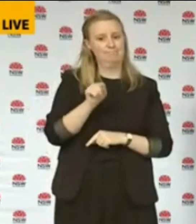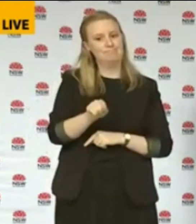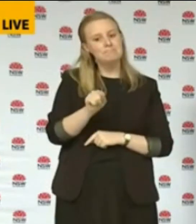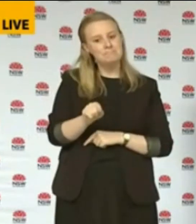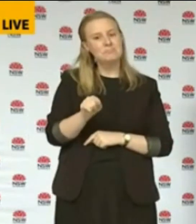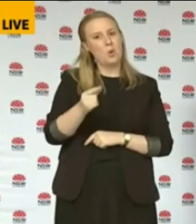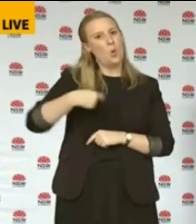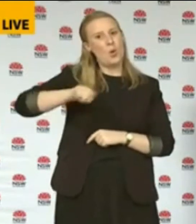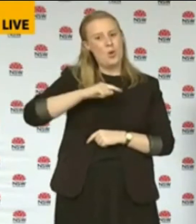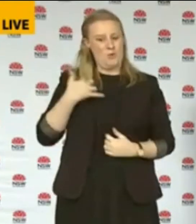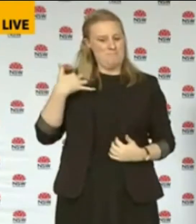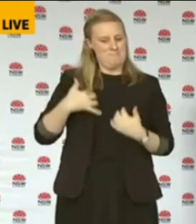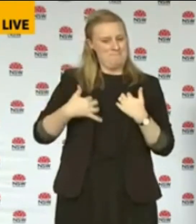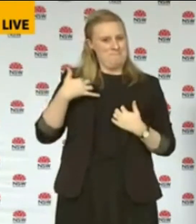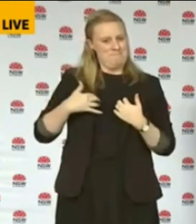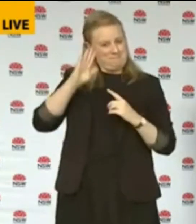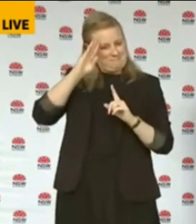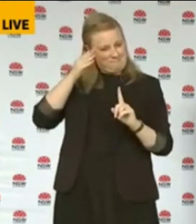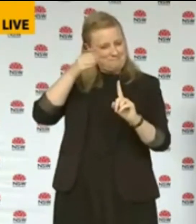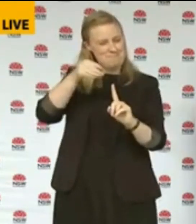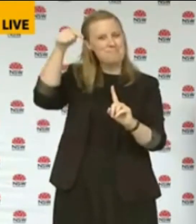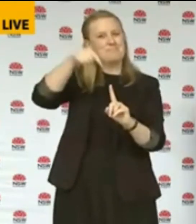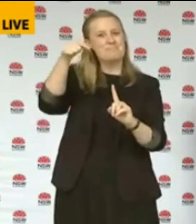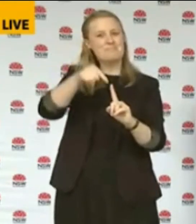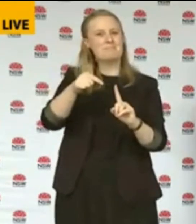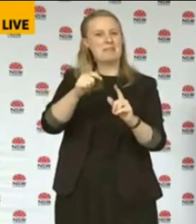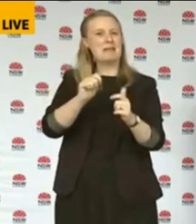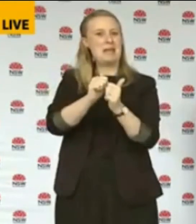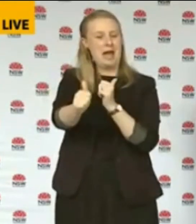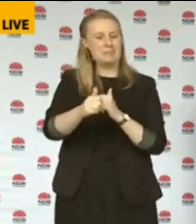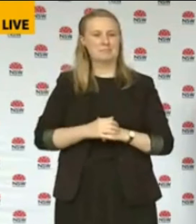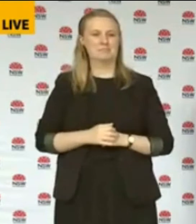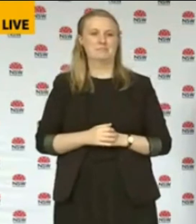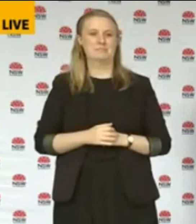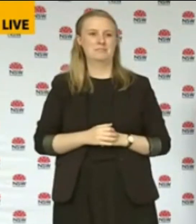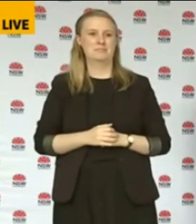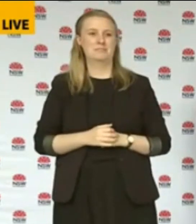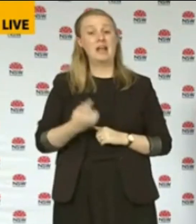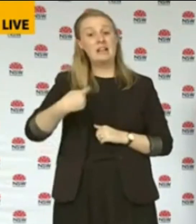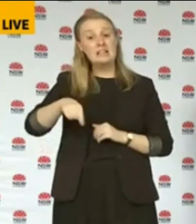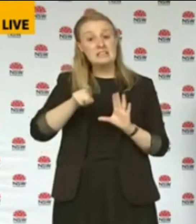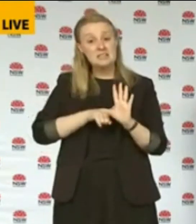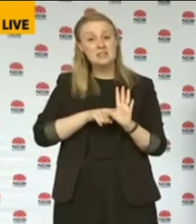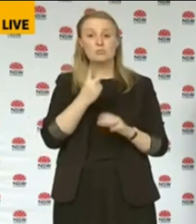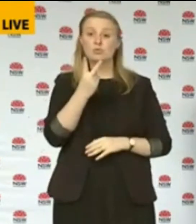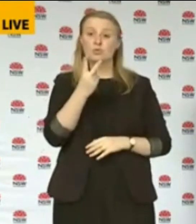in the calendar of New South Wales. This year, of course, we've talked about the fact that it has to be done a little